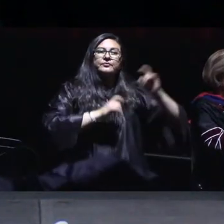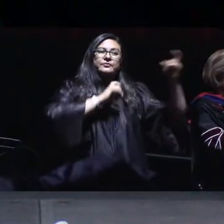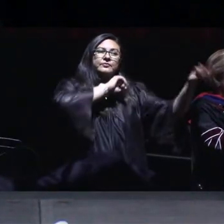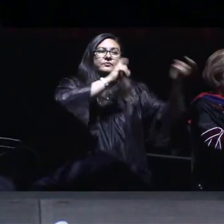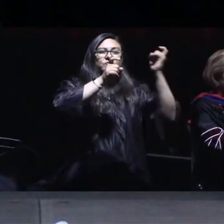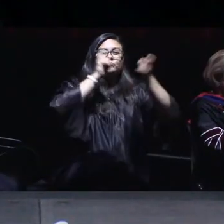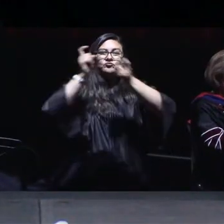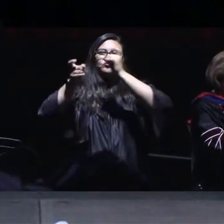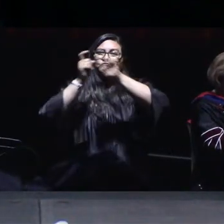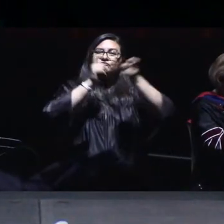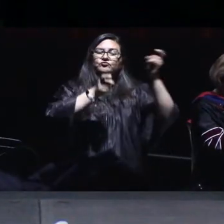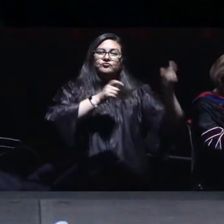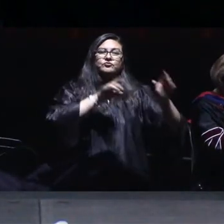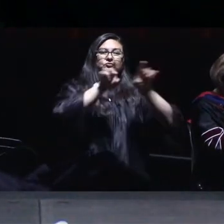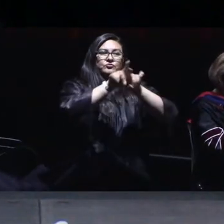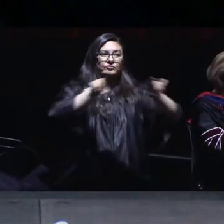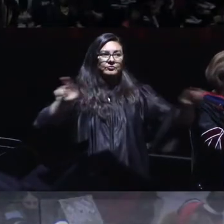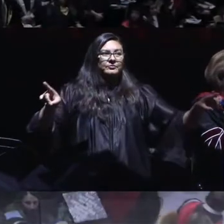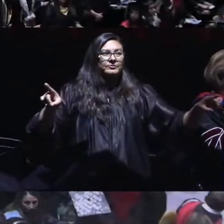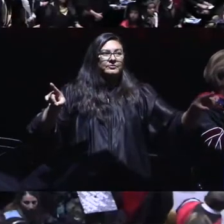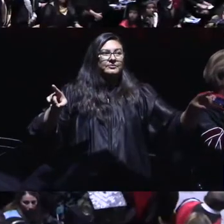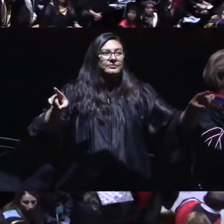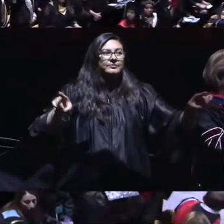on each of you your degree.